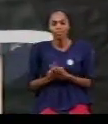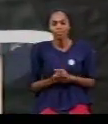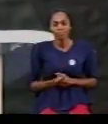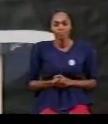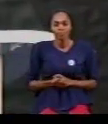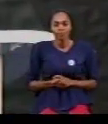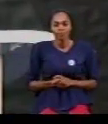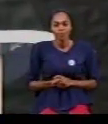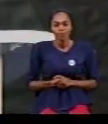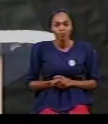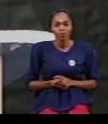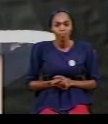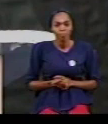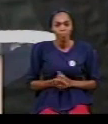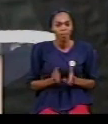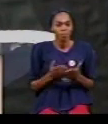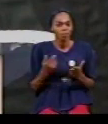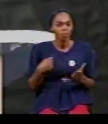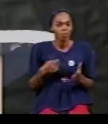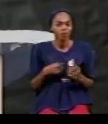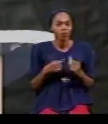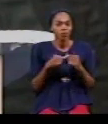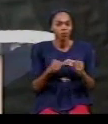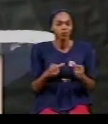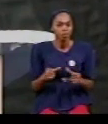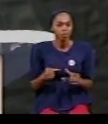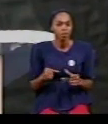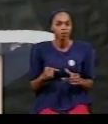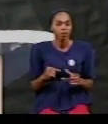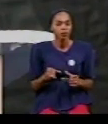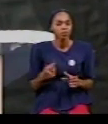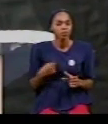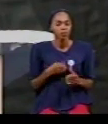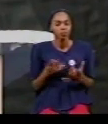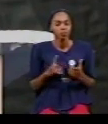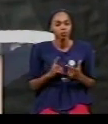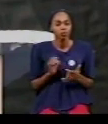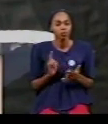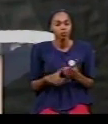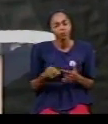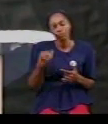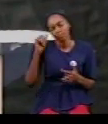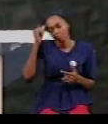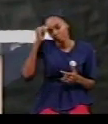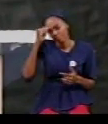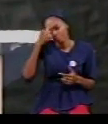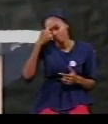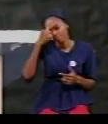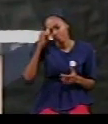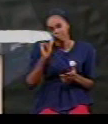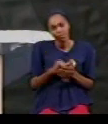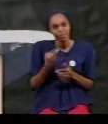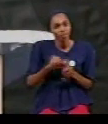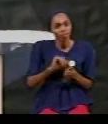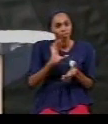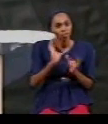Just before we continue with the program, we want to remind that every convert at this